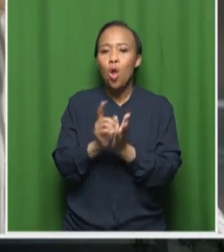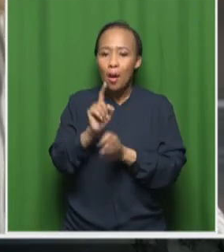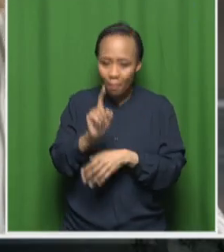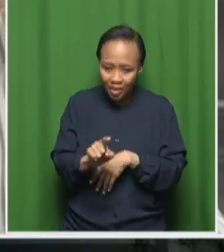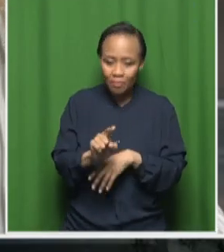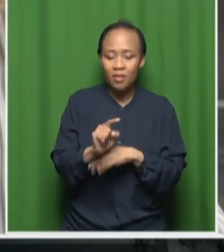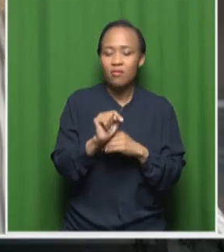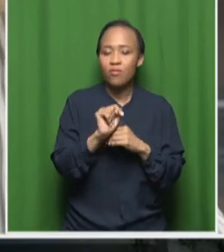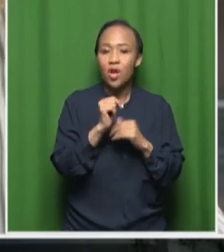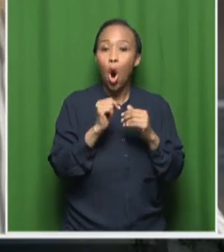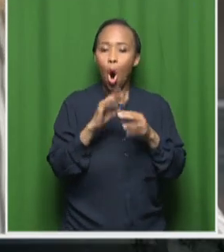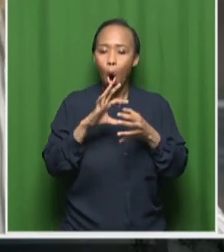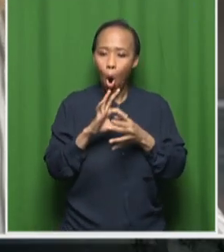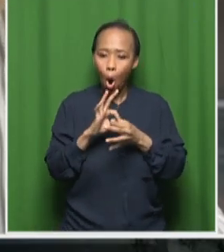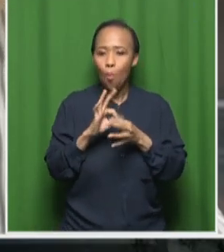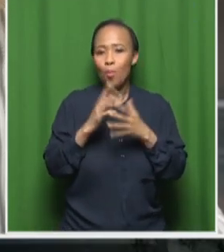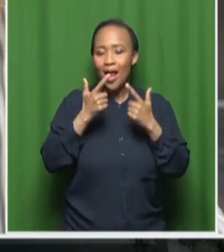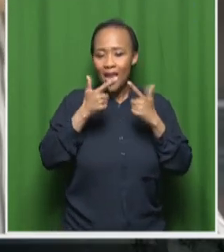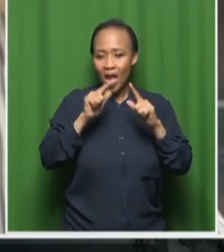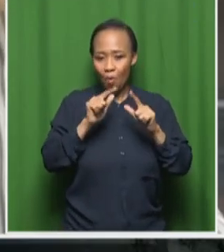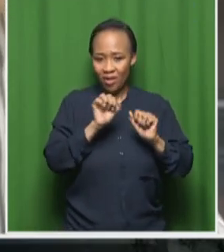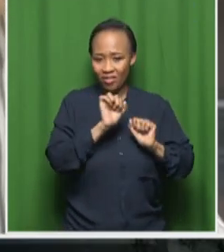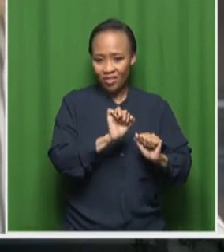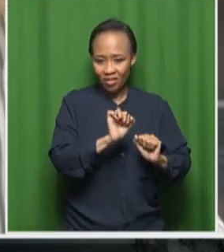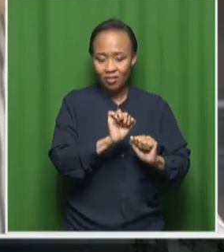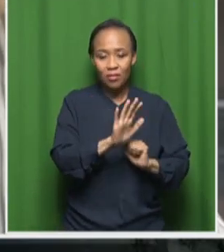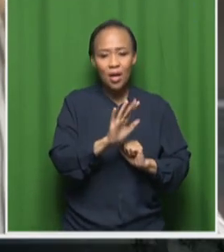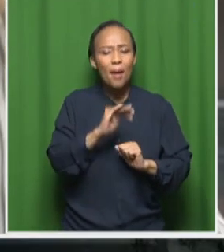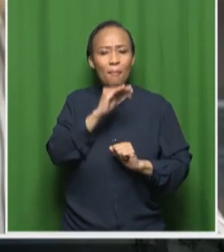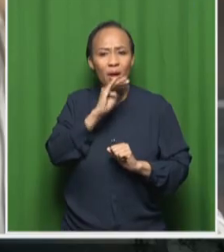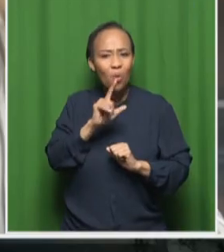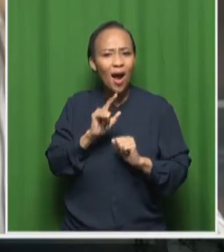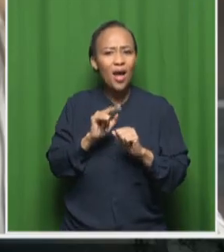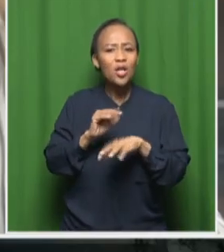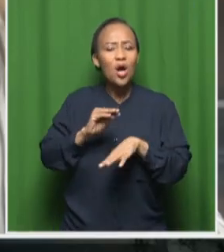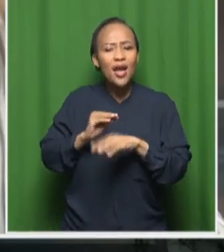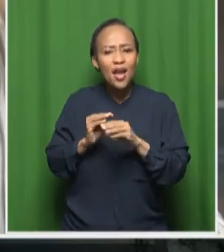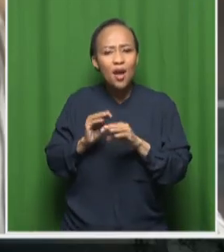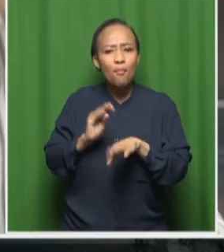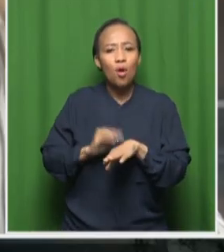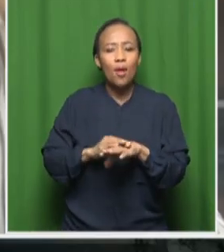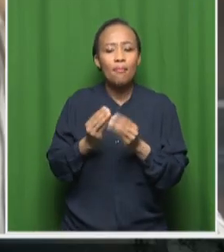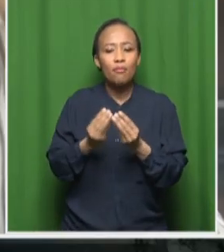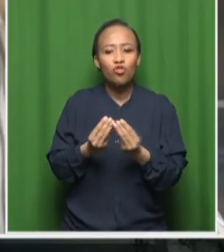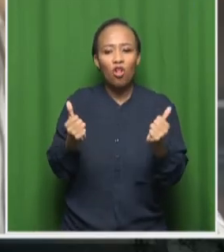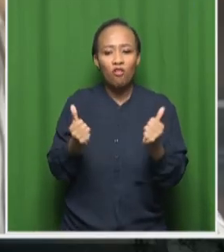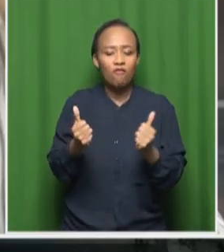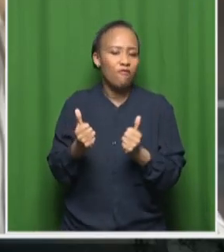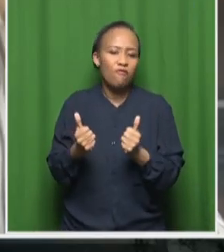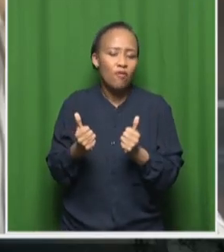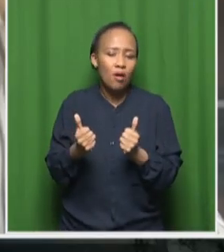in Section 6 of the Constitution. So it doesn't really address the issue of the possibility of the introduction of a